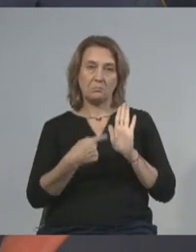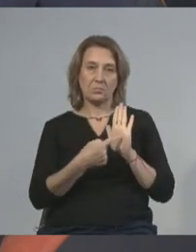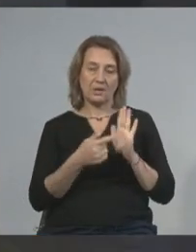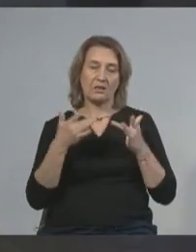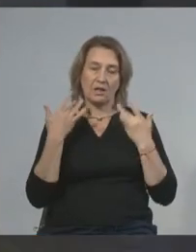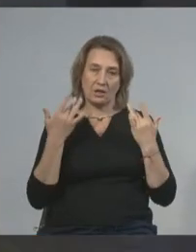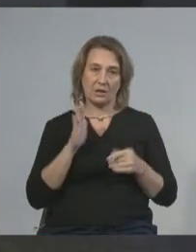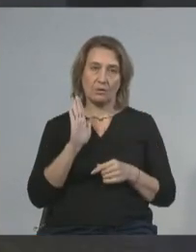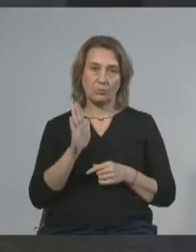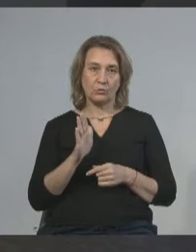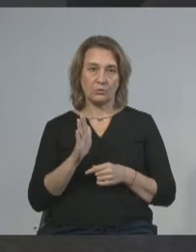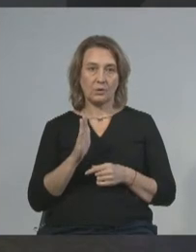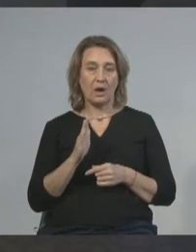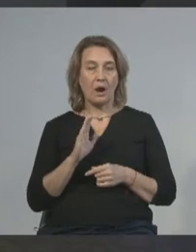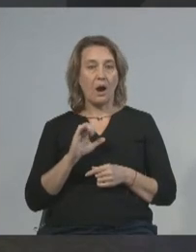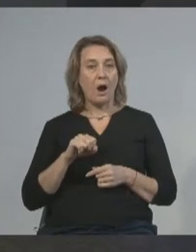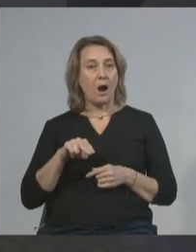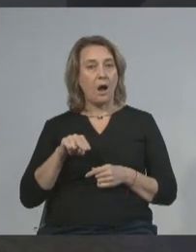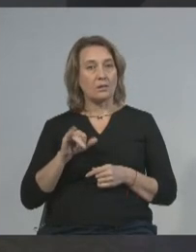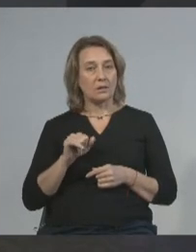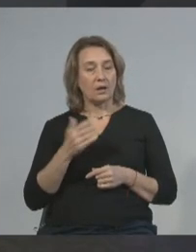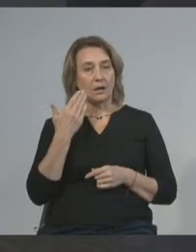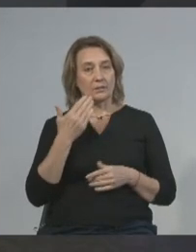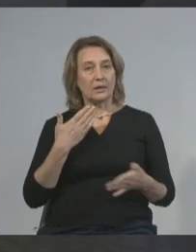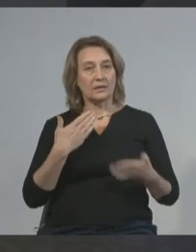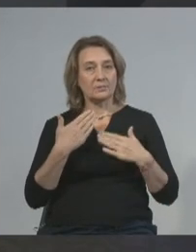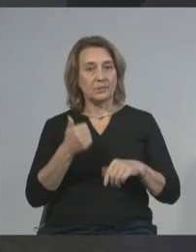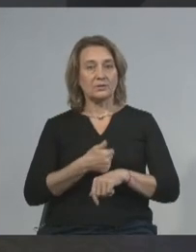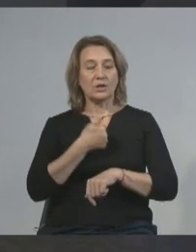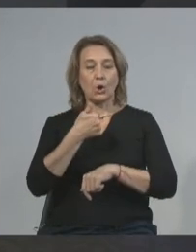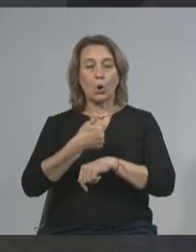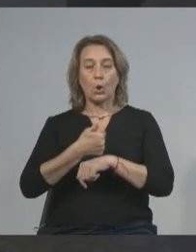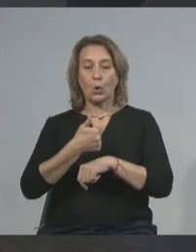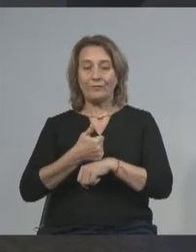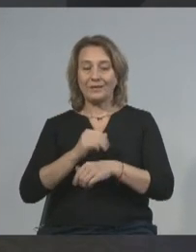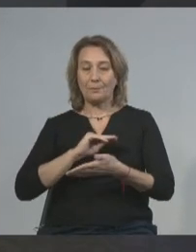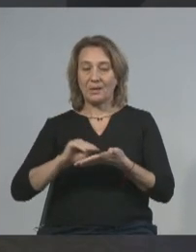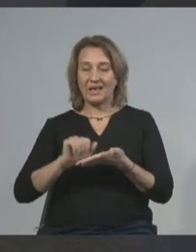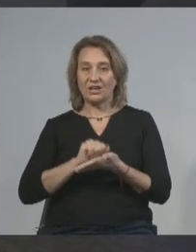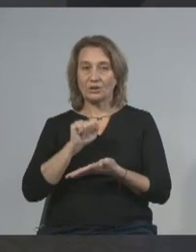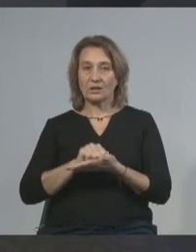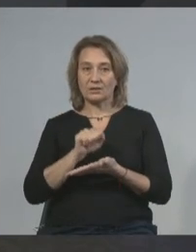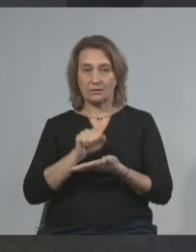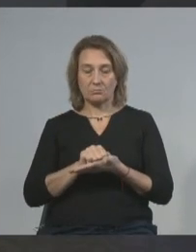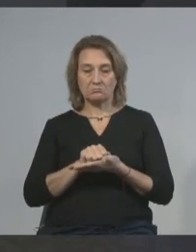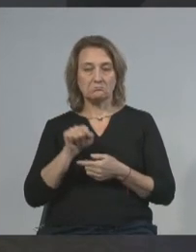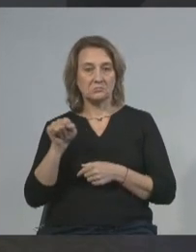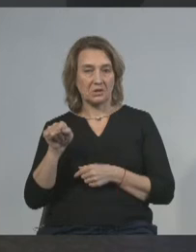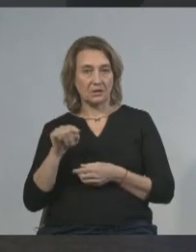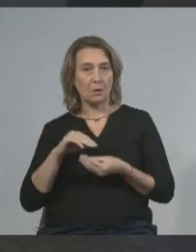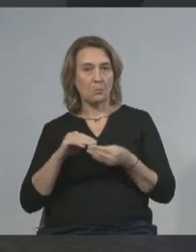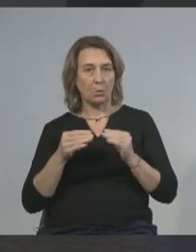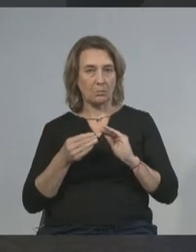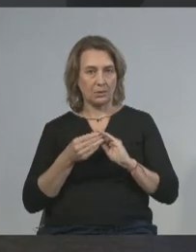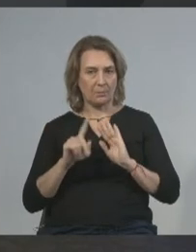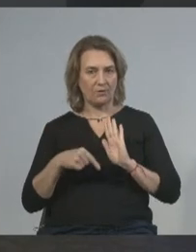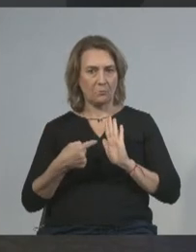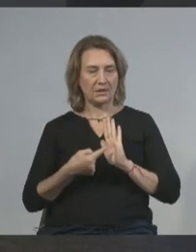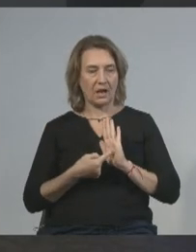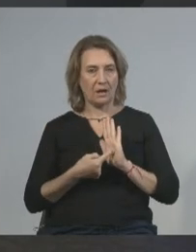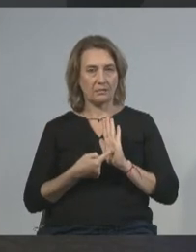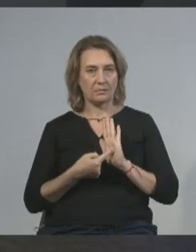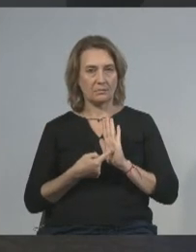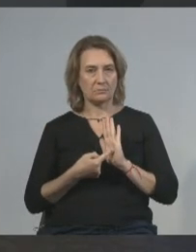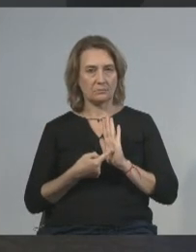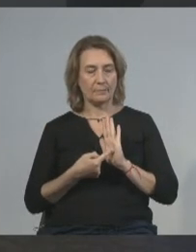my next question will be quite easy but when i'm talking to chief editors or owners of the media for them this question is